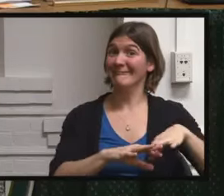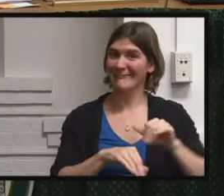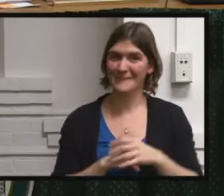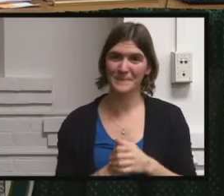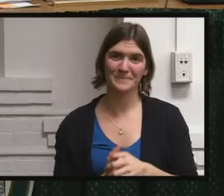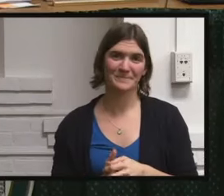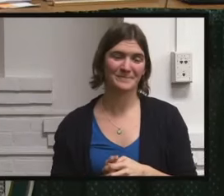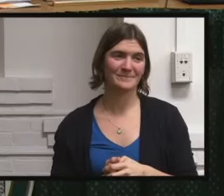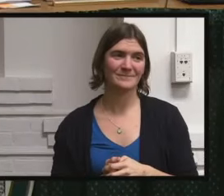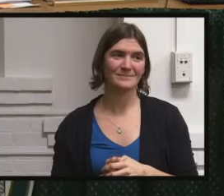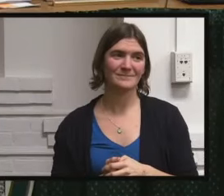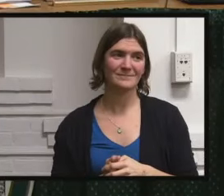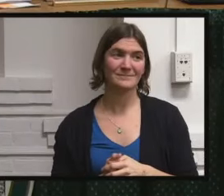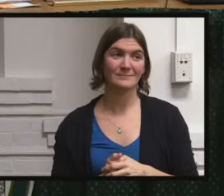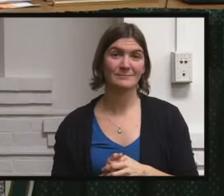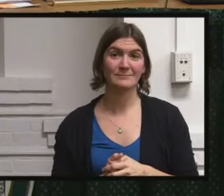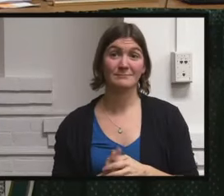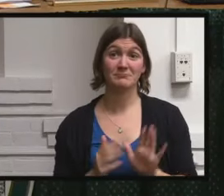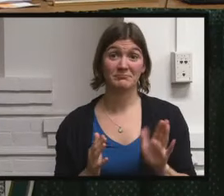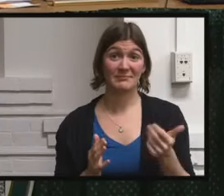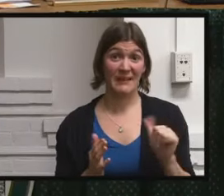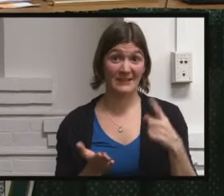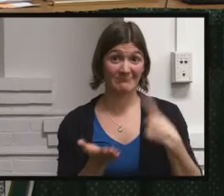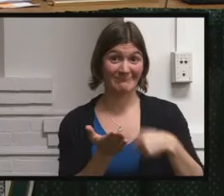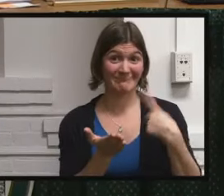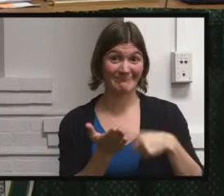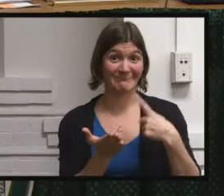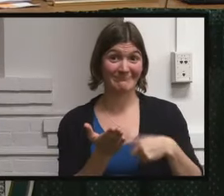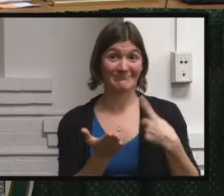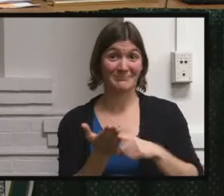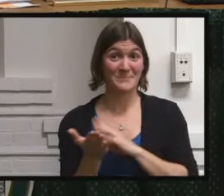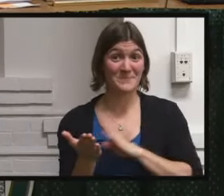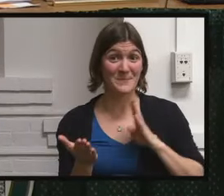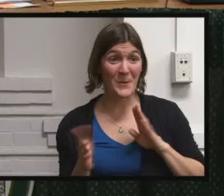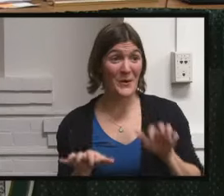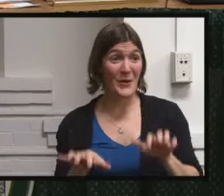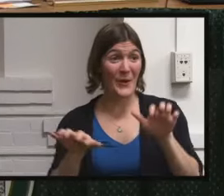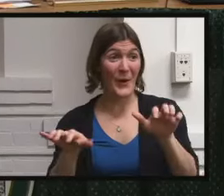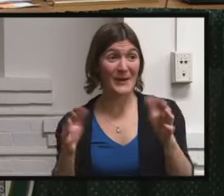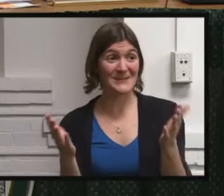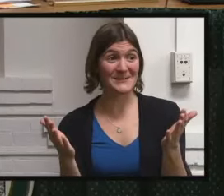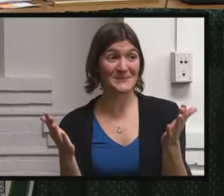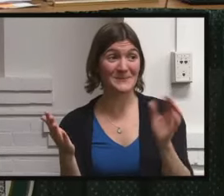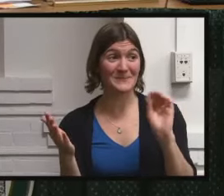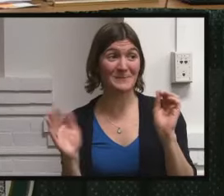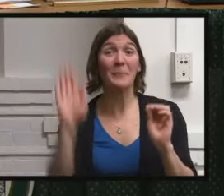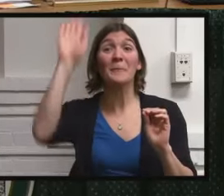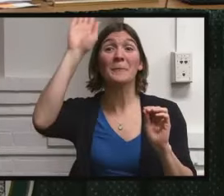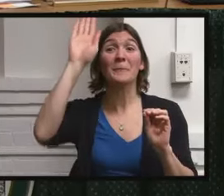proceeds. We recommend your approval. Any discussion from anybody on the board or anybody who's in attendance?